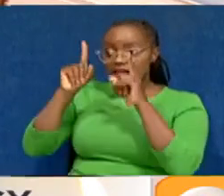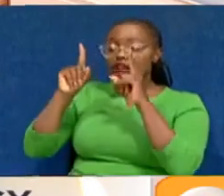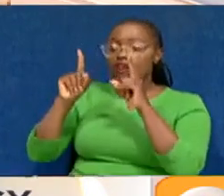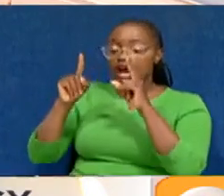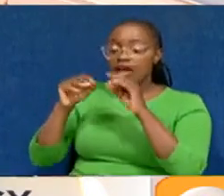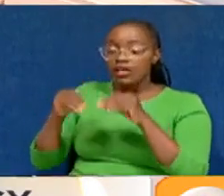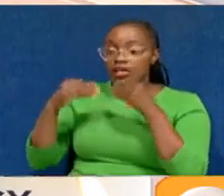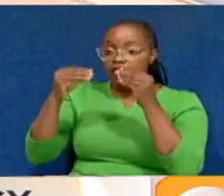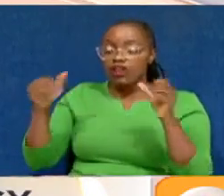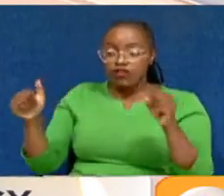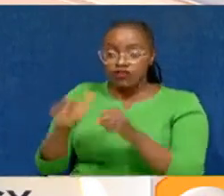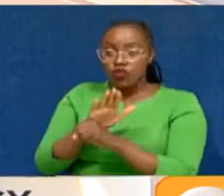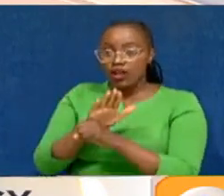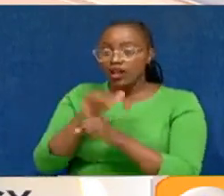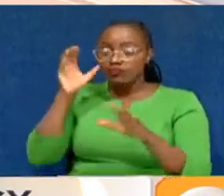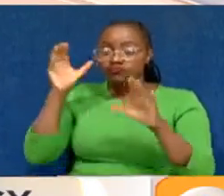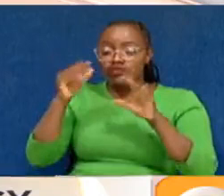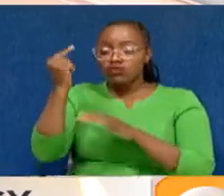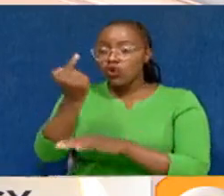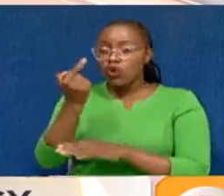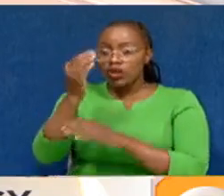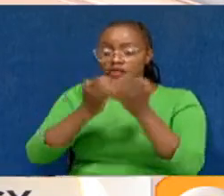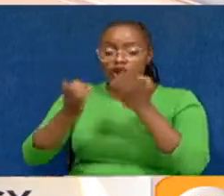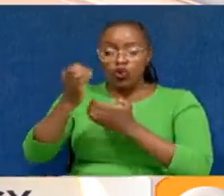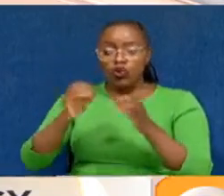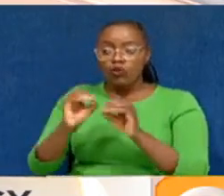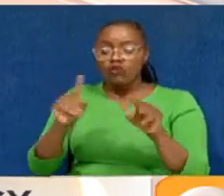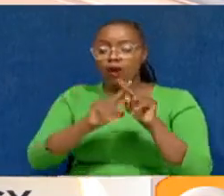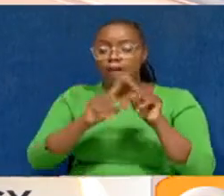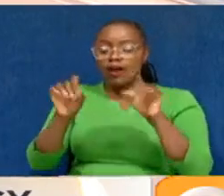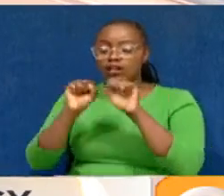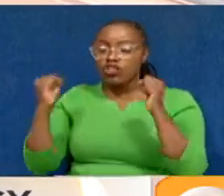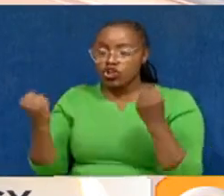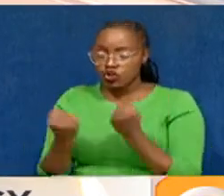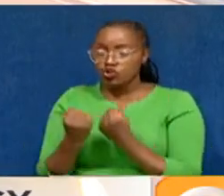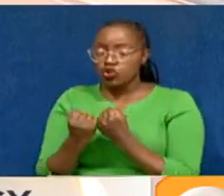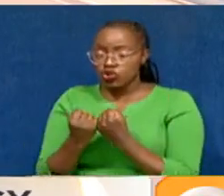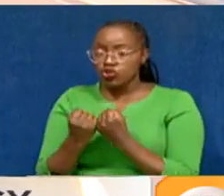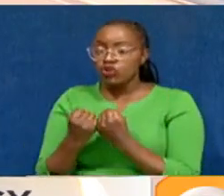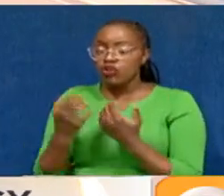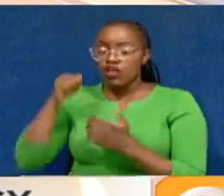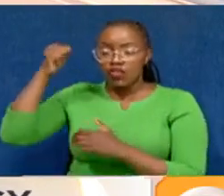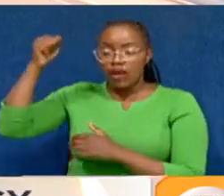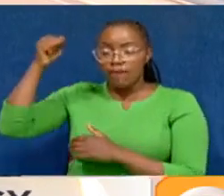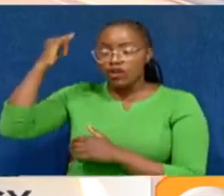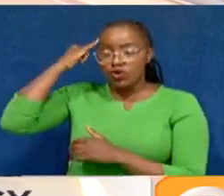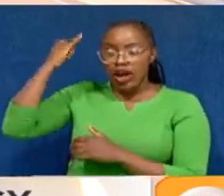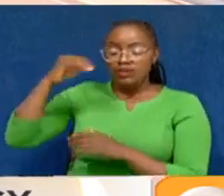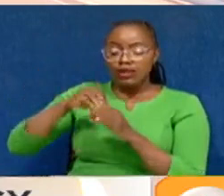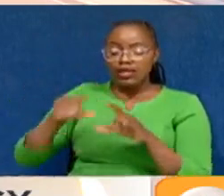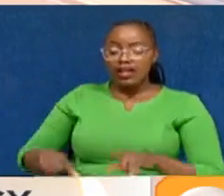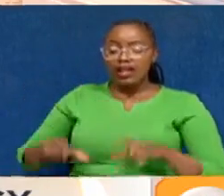needed a holistic vision that covered not just the economic, but also the social and political aspects of our